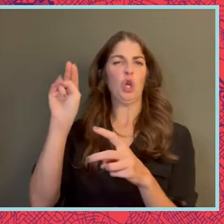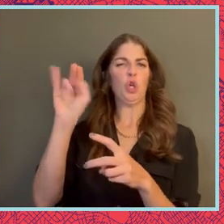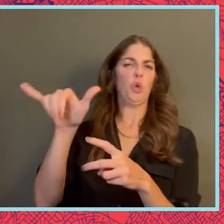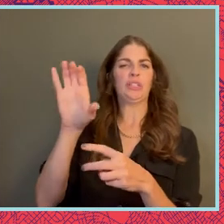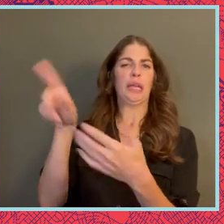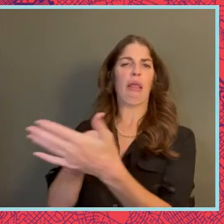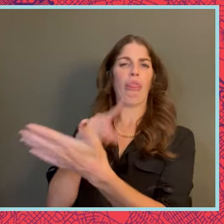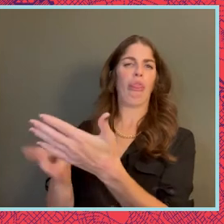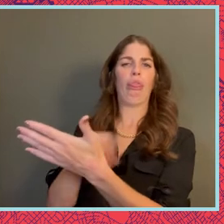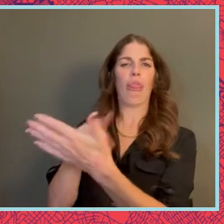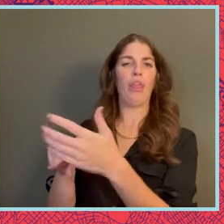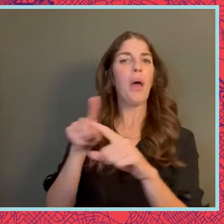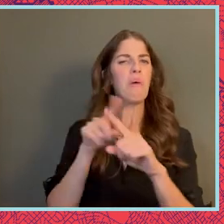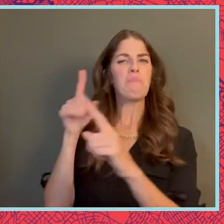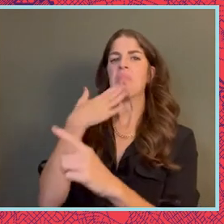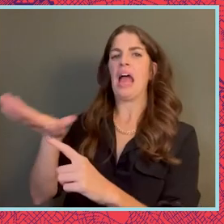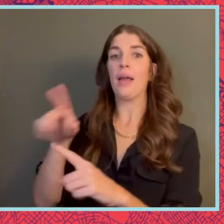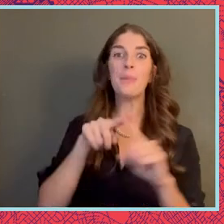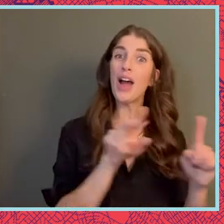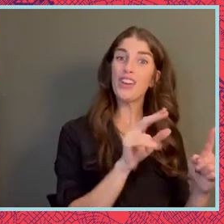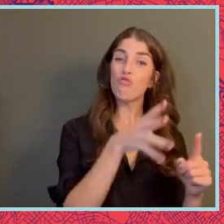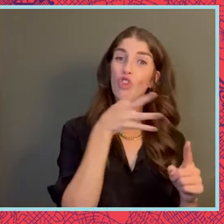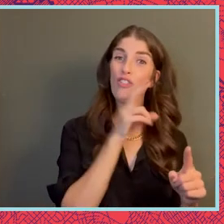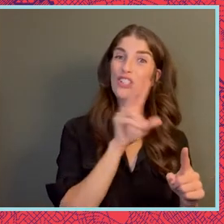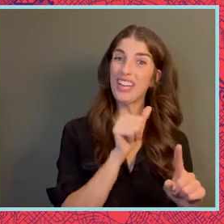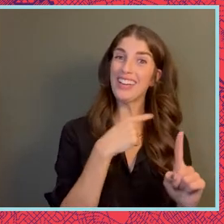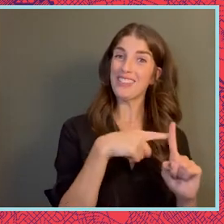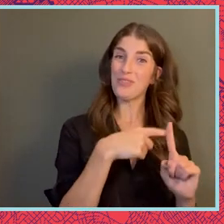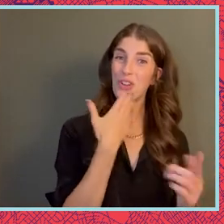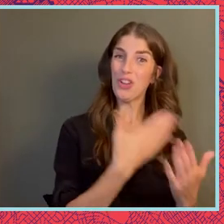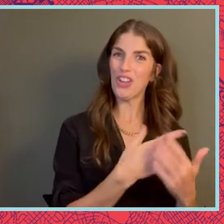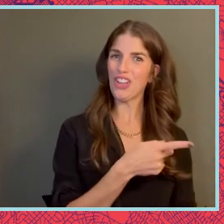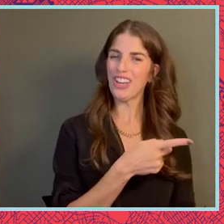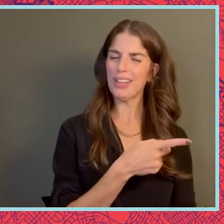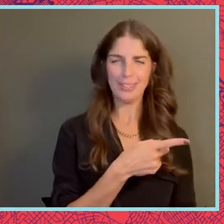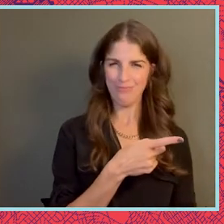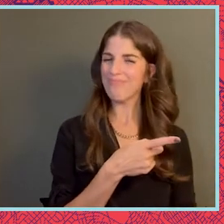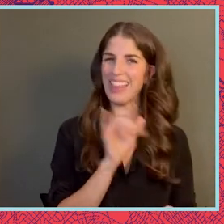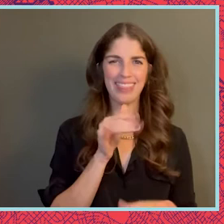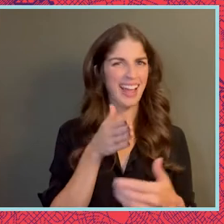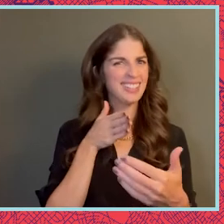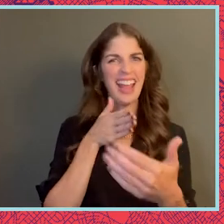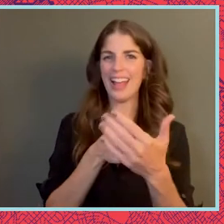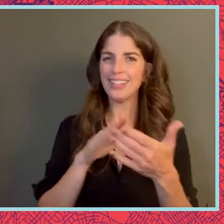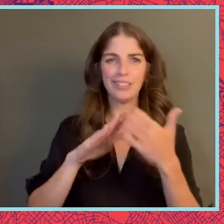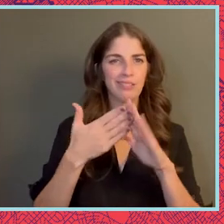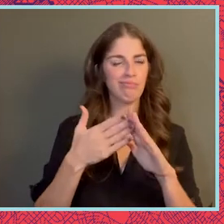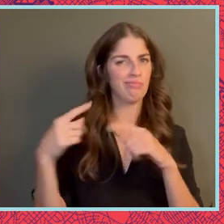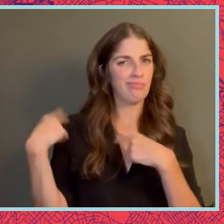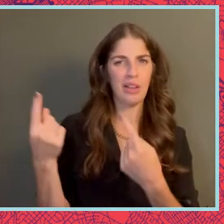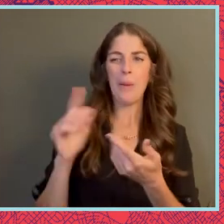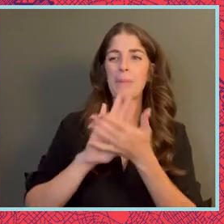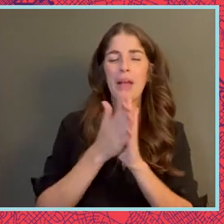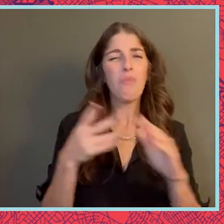you know, but rural Virginia is good. You know, it's this anti-urbanism that goes back and has only